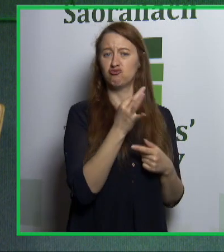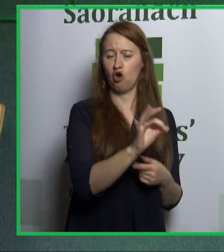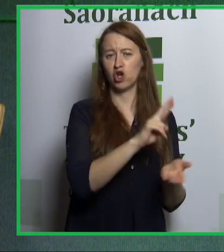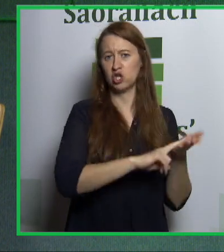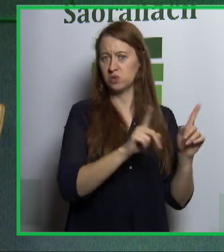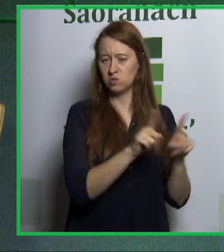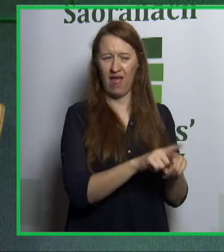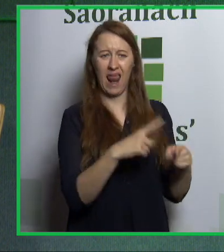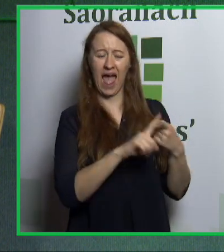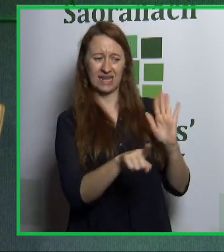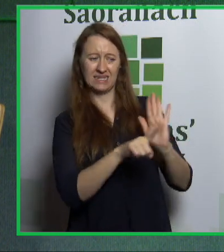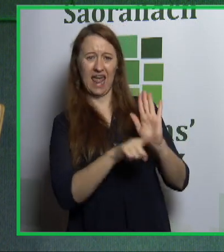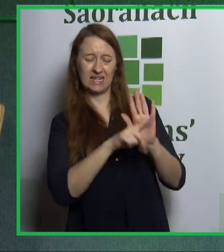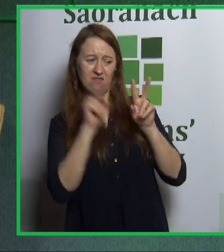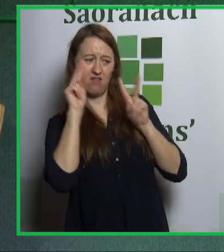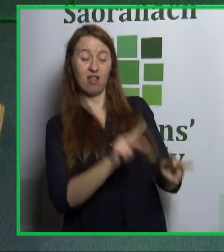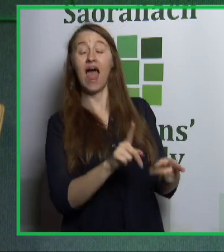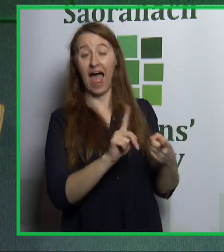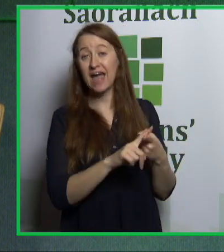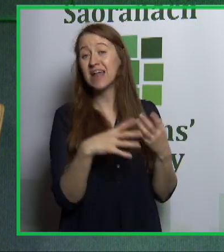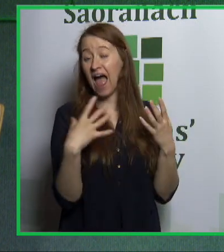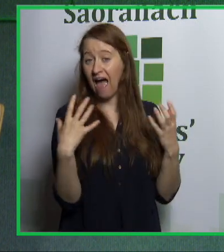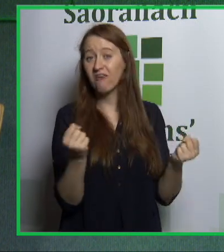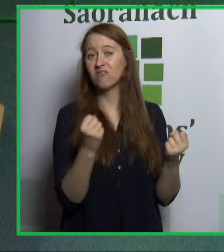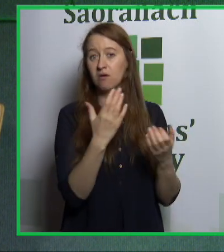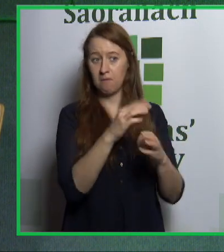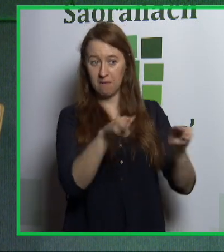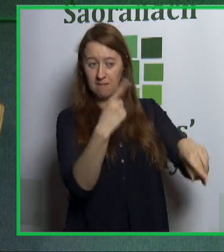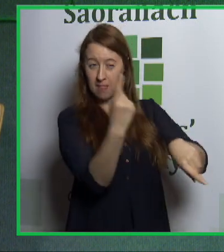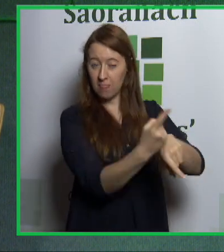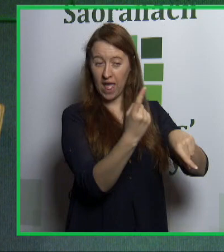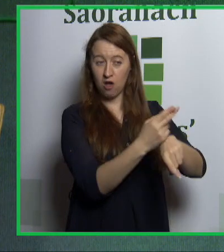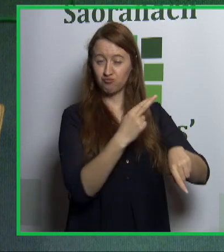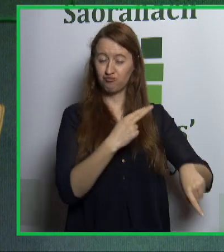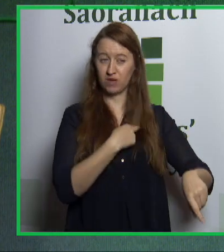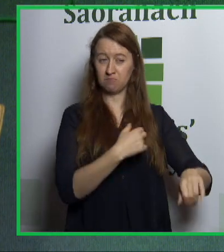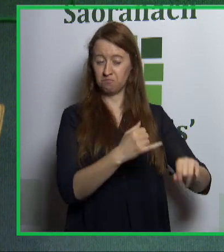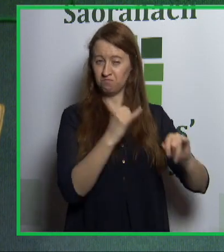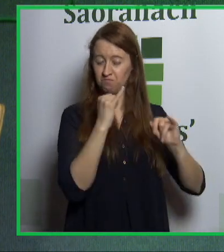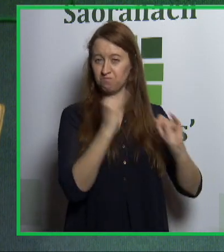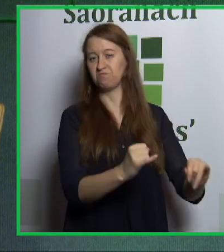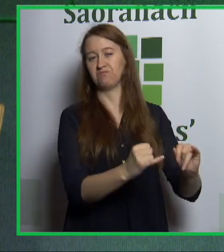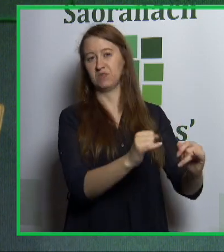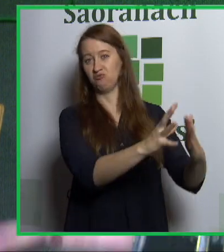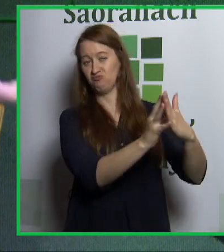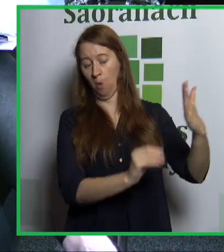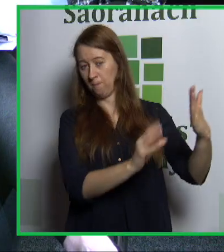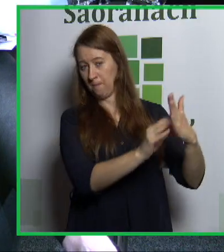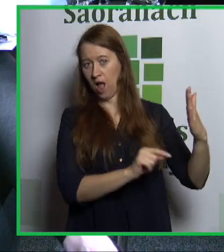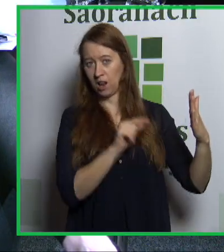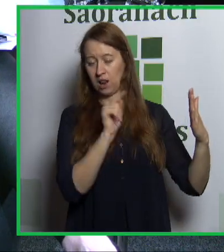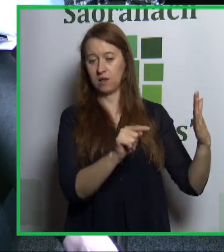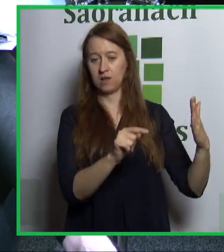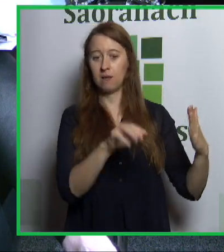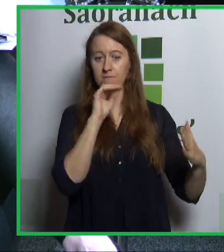like negative peer mentors around there who, you know, the Tipex tinners, solvents would have been. Was that your entry?